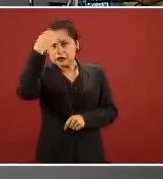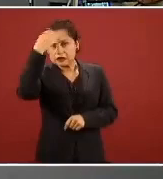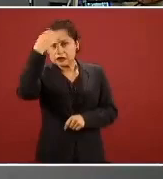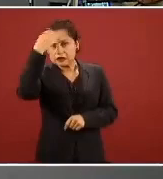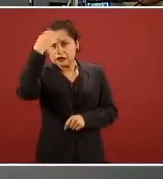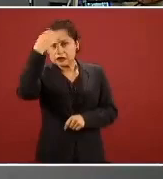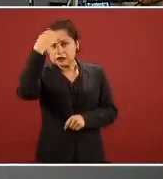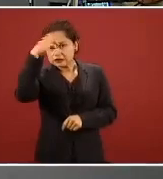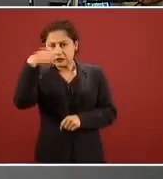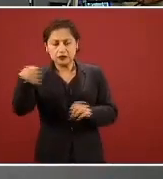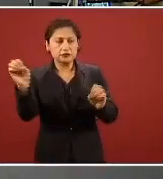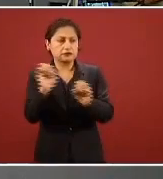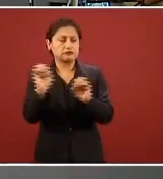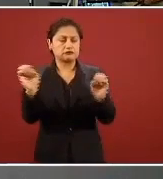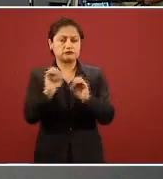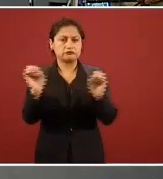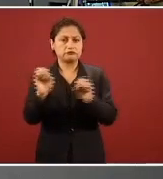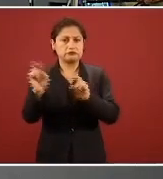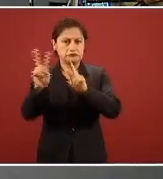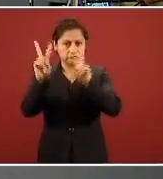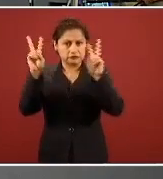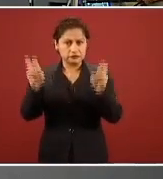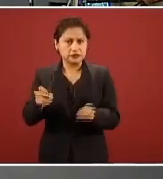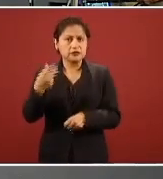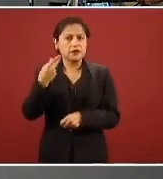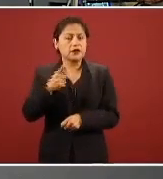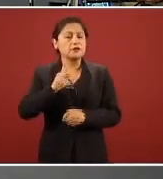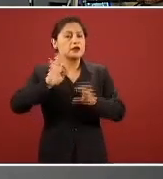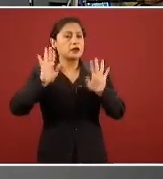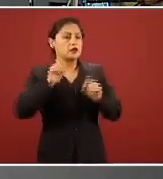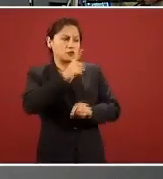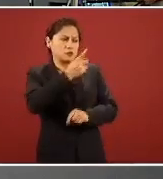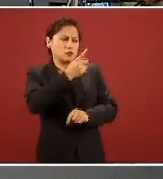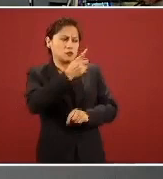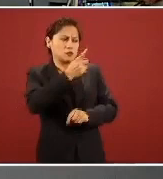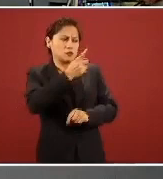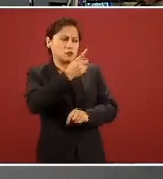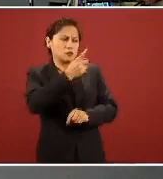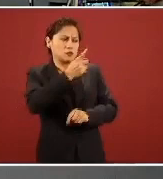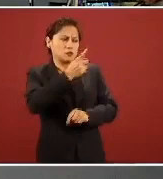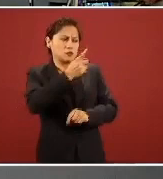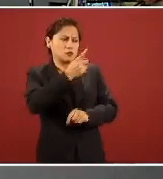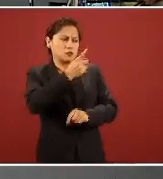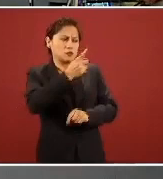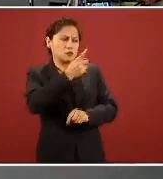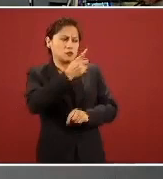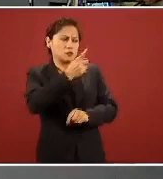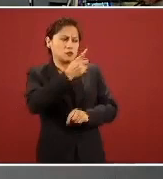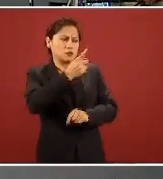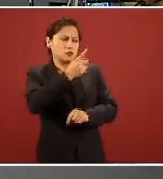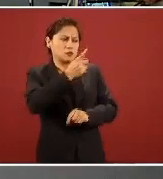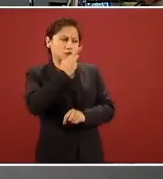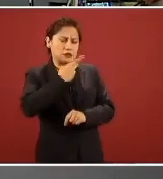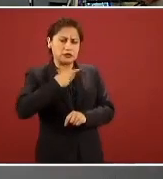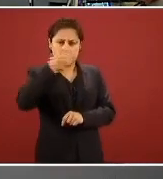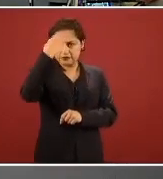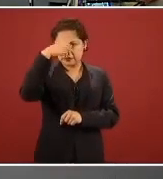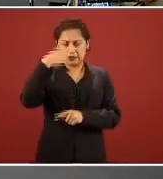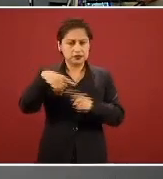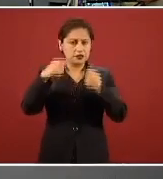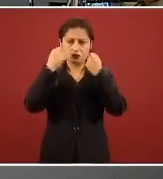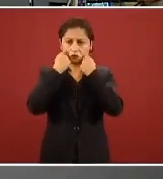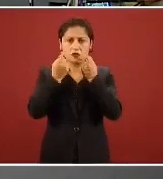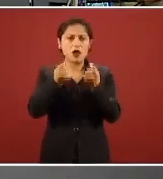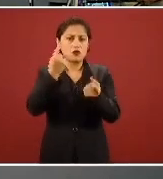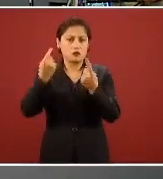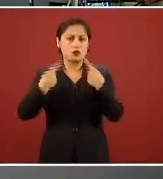no experience. Pero no importa que no tenga experiencia, como usted lo ha dicho. But it's not important that she has no experience. Funcionarios que llegan